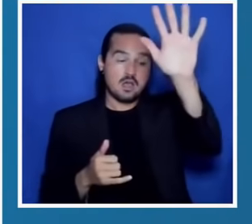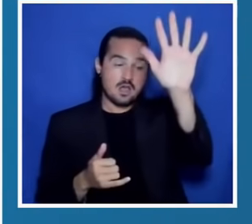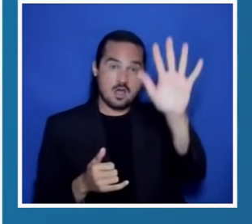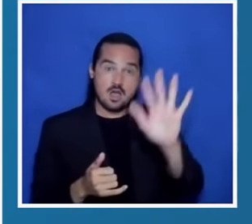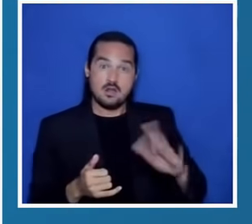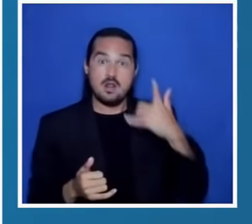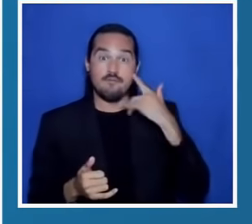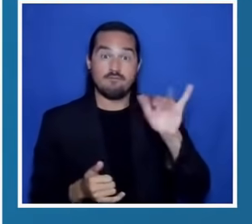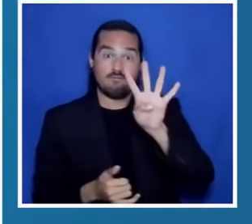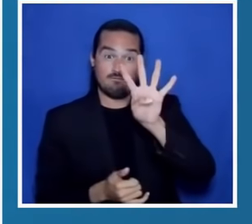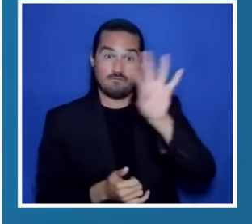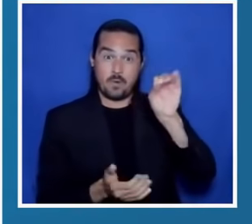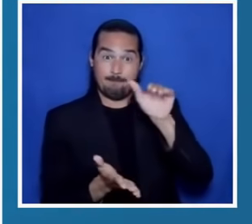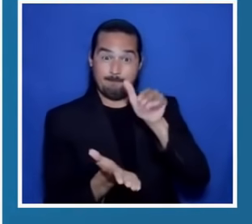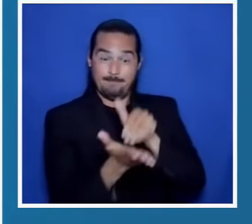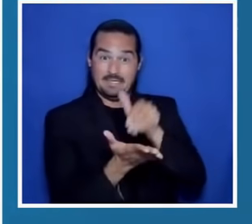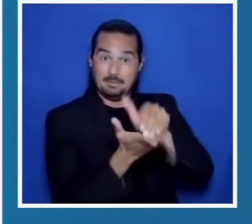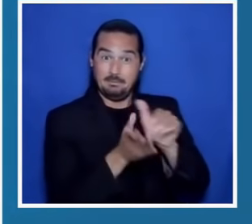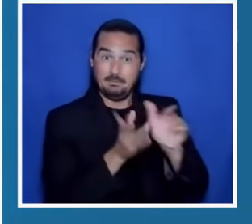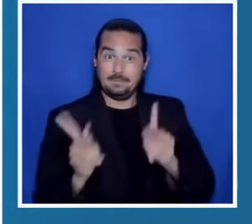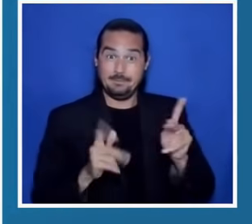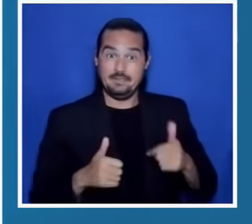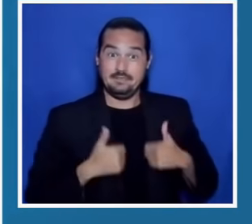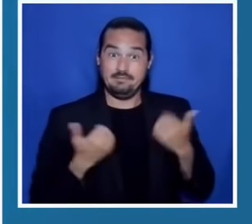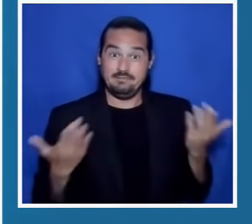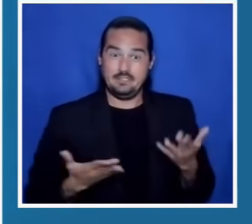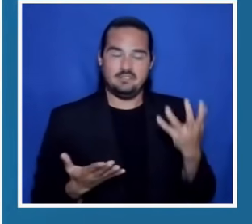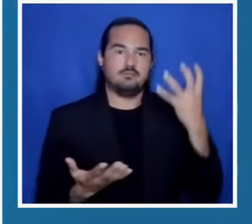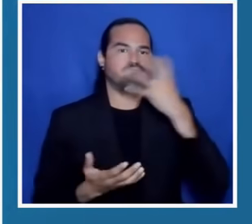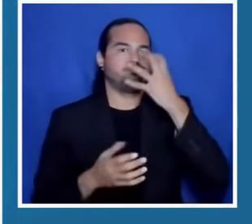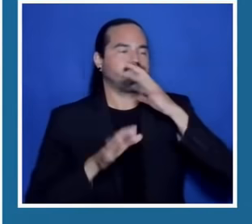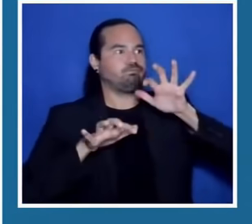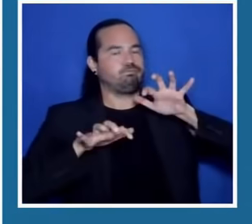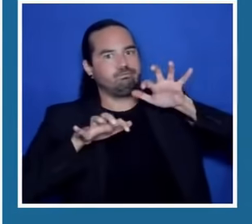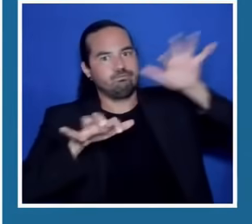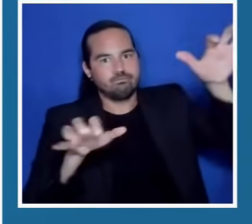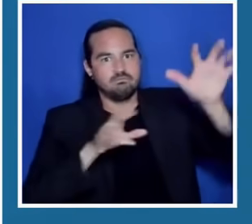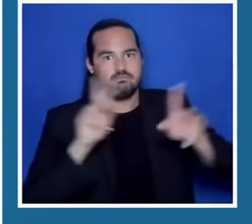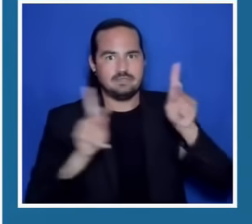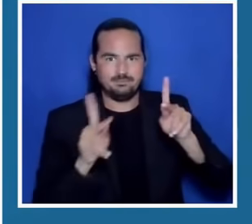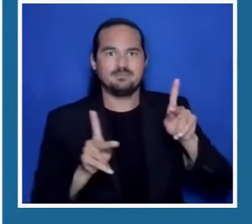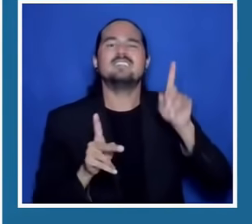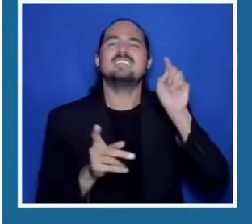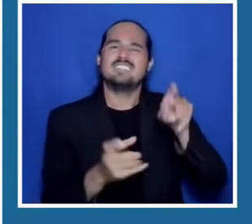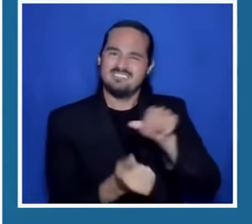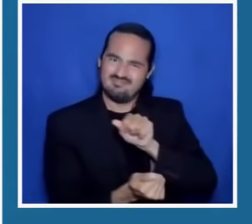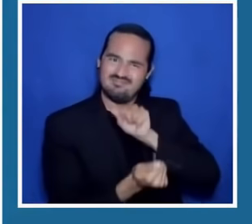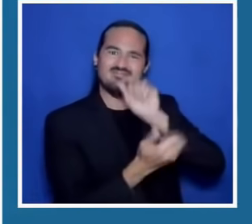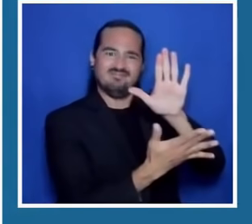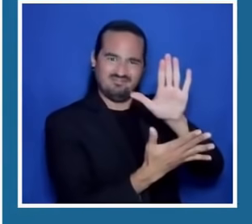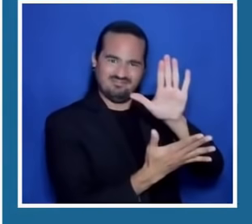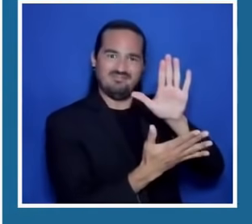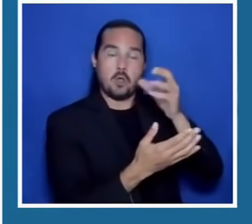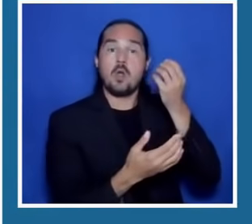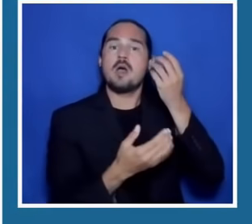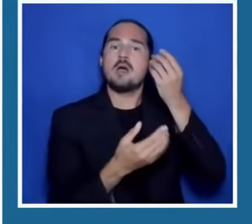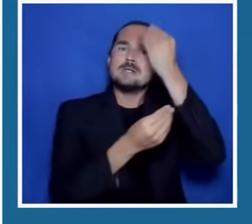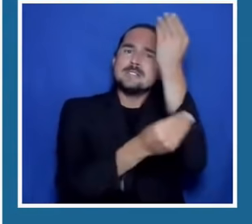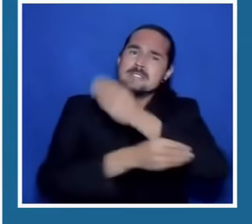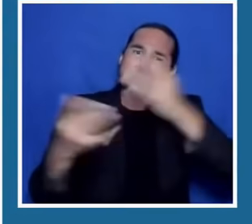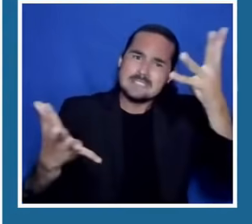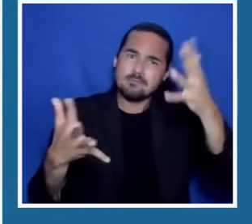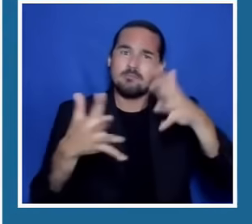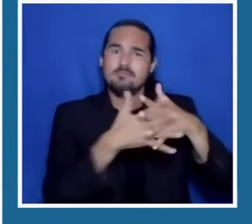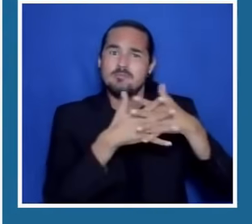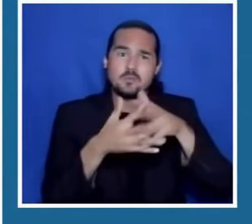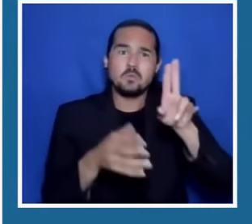a statement all across the United States of America that Trumpism has no place here and Trumpism will